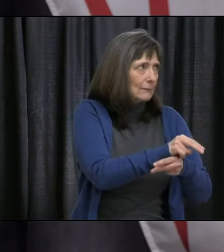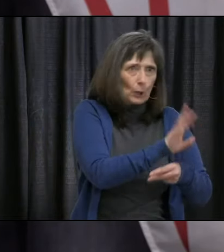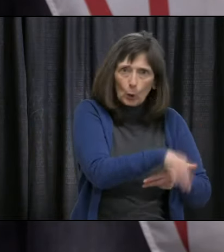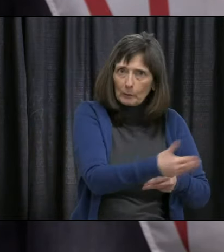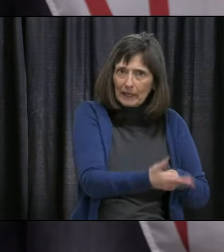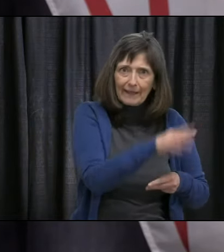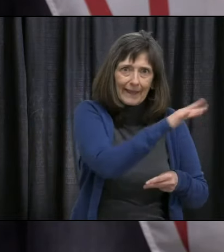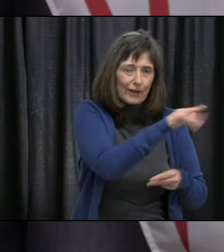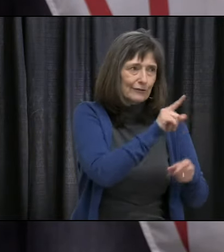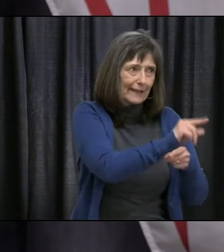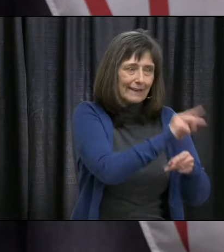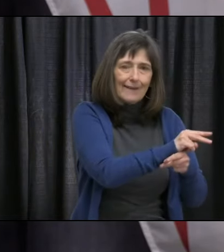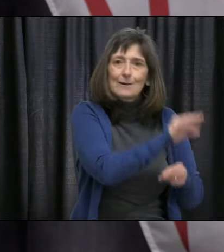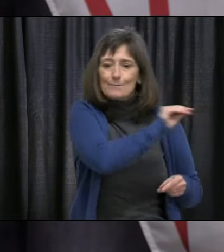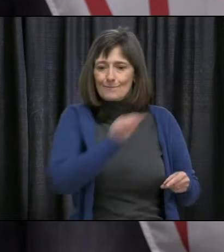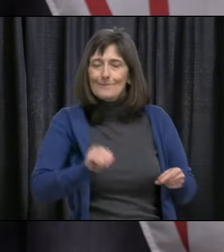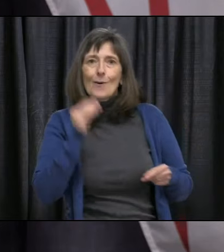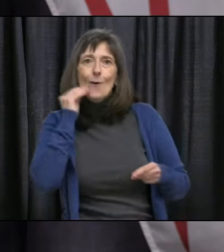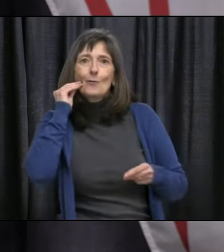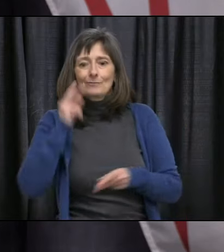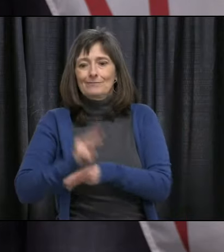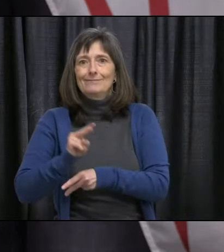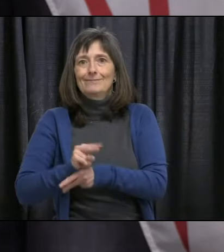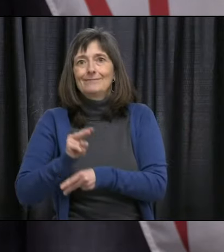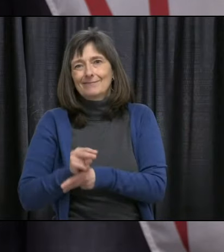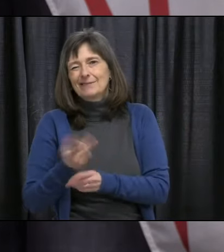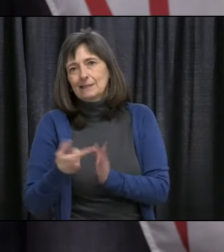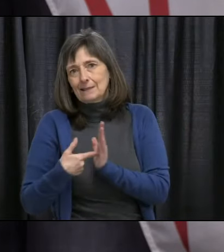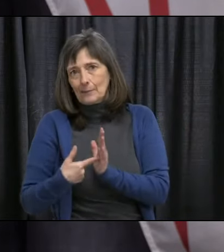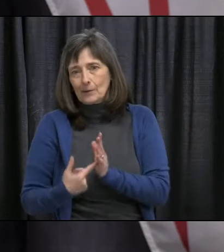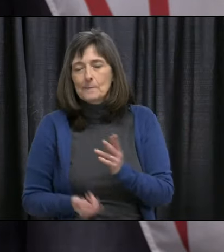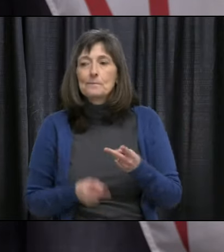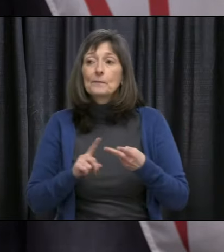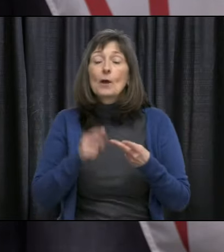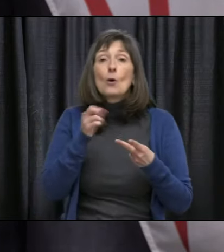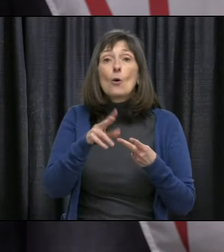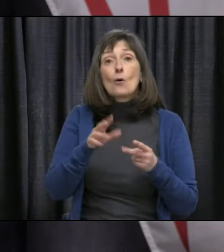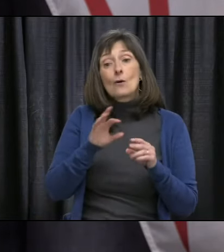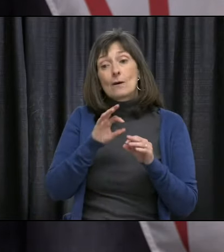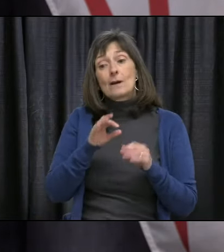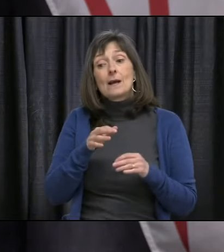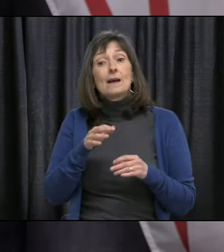having difficulties, for example, caring for a parent with dementia.